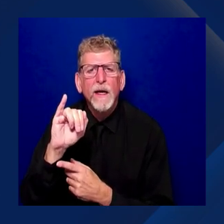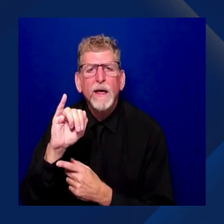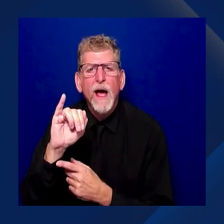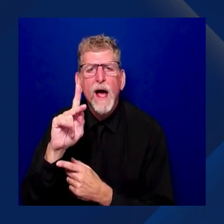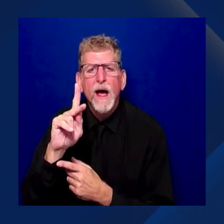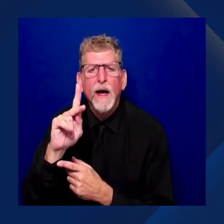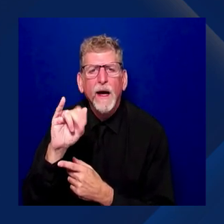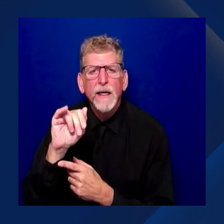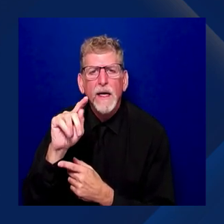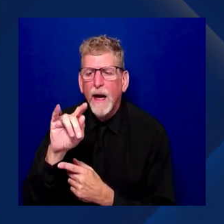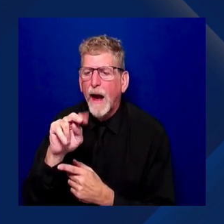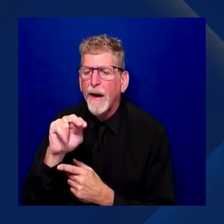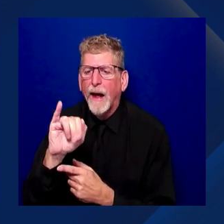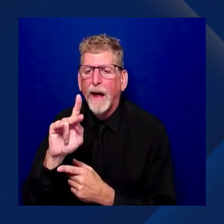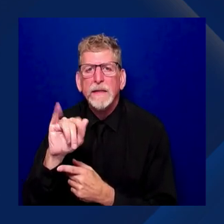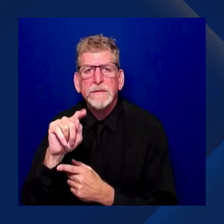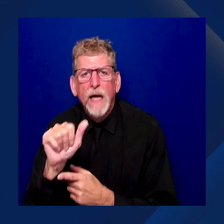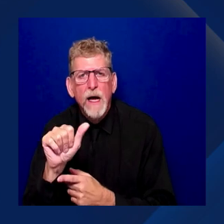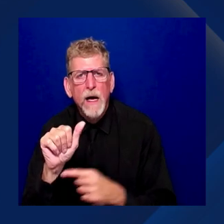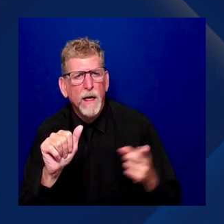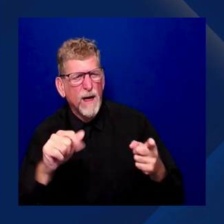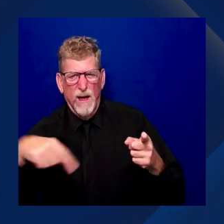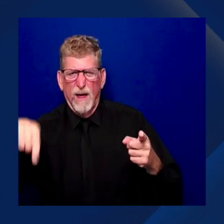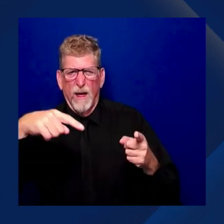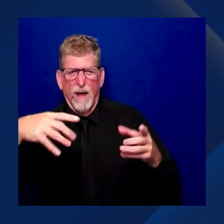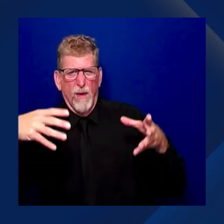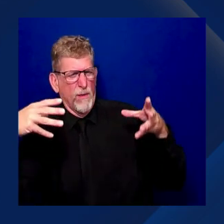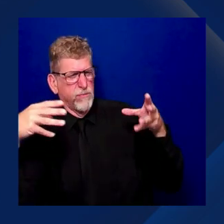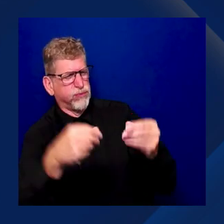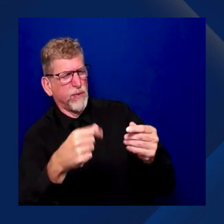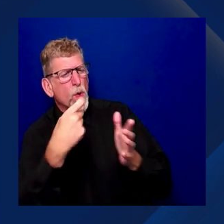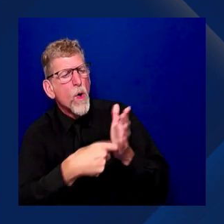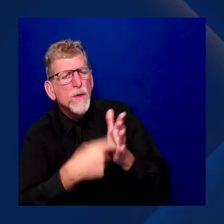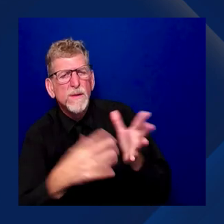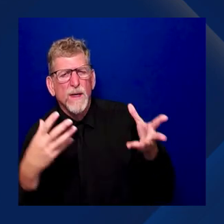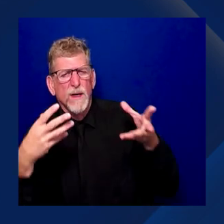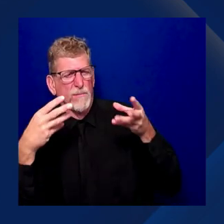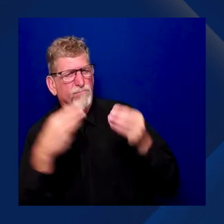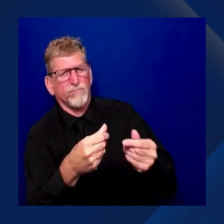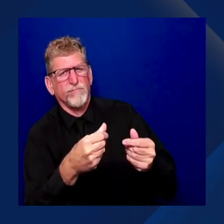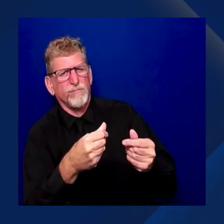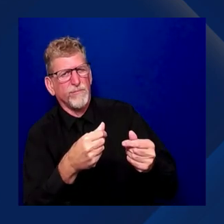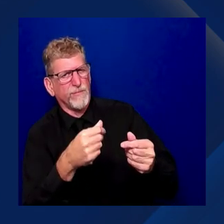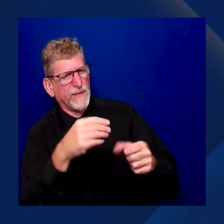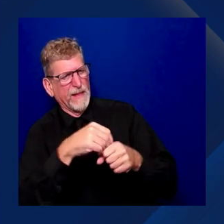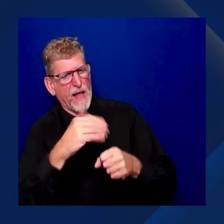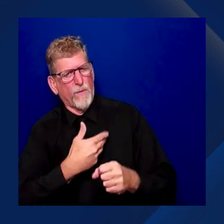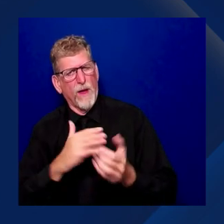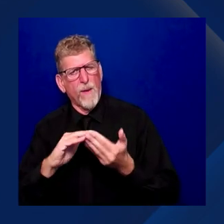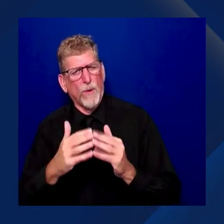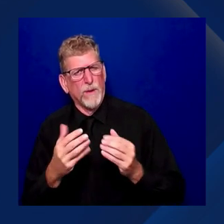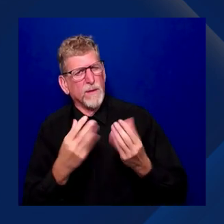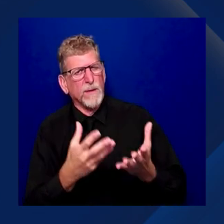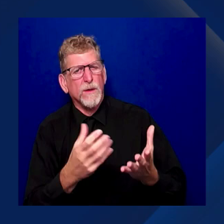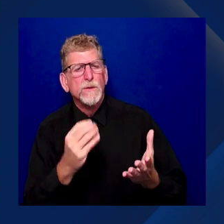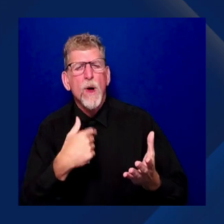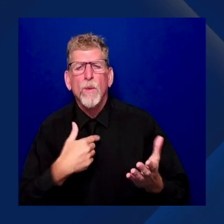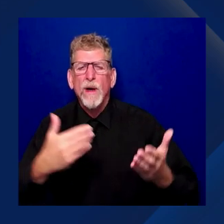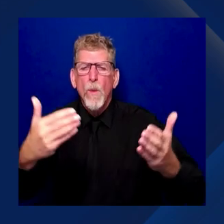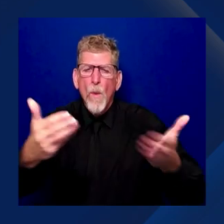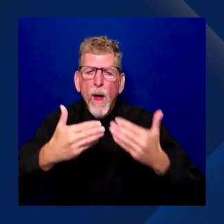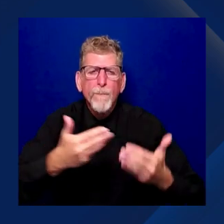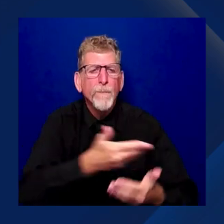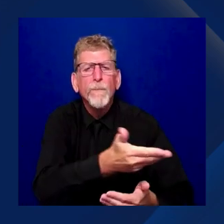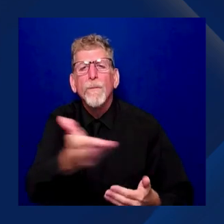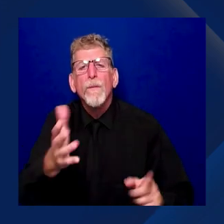parenting members of our communities. We've made sure that we've welcomed all of our moms and babies of